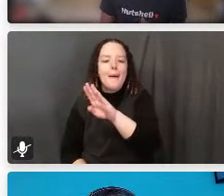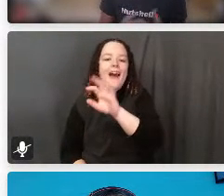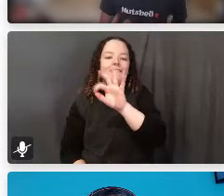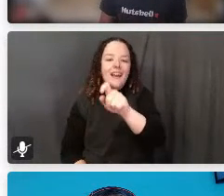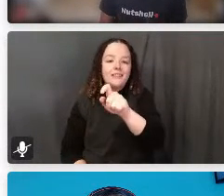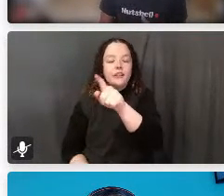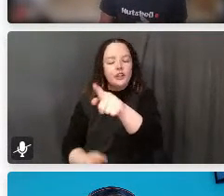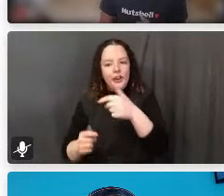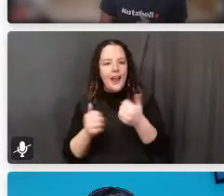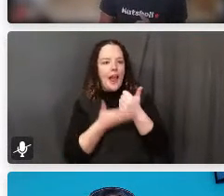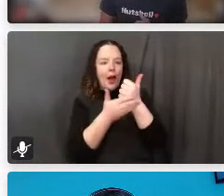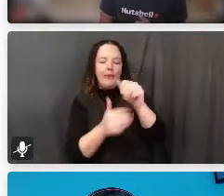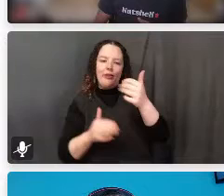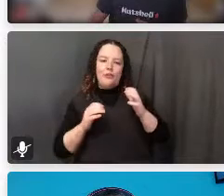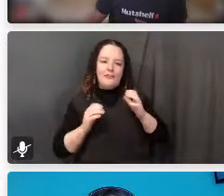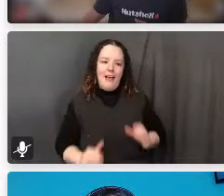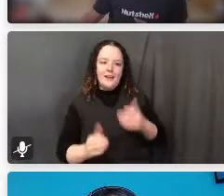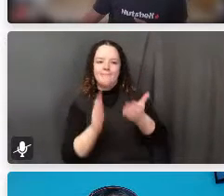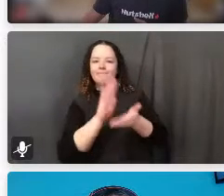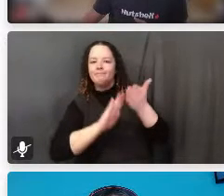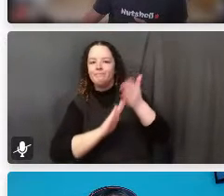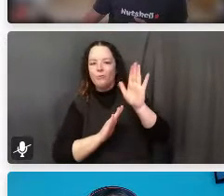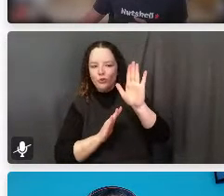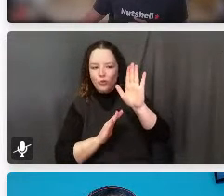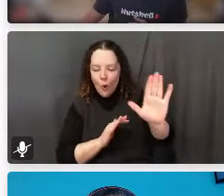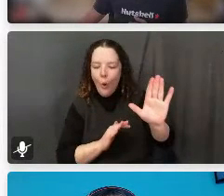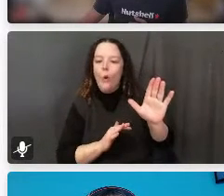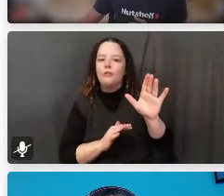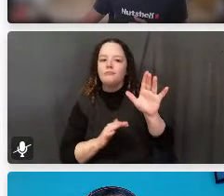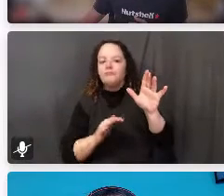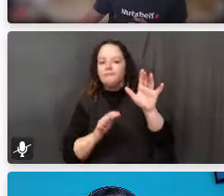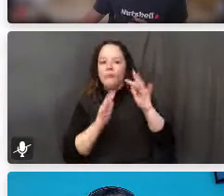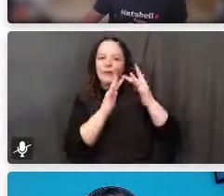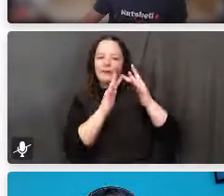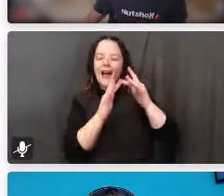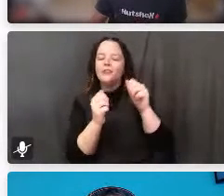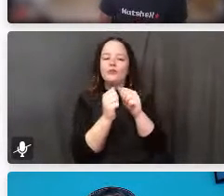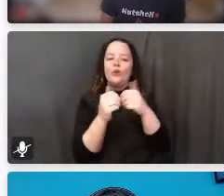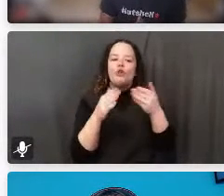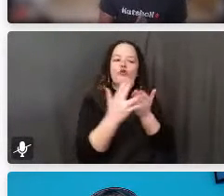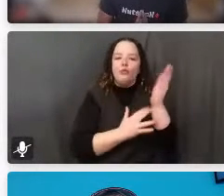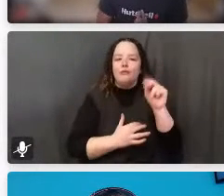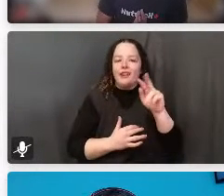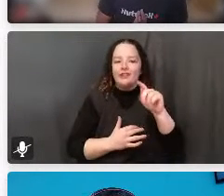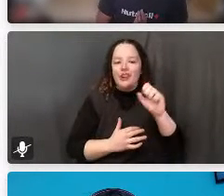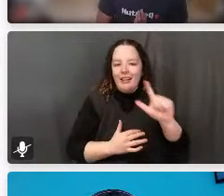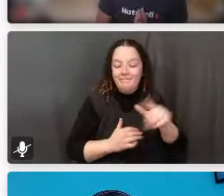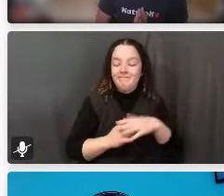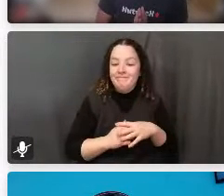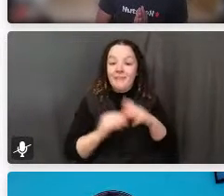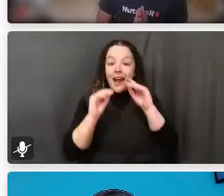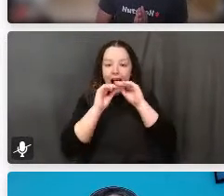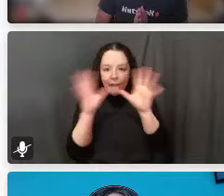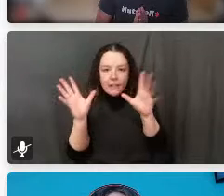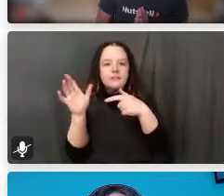campaigns through Nutshell Campaigns. So let's just go over a quick agenda real quick. Introductions, obviously. We'll